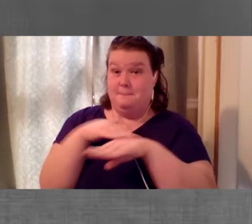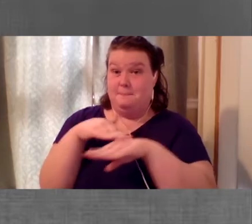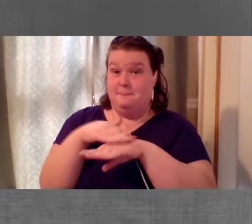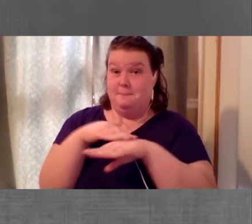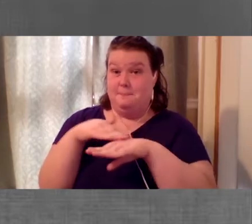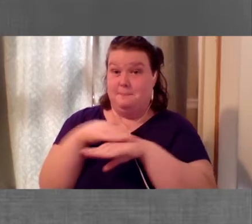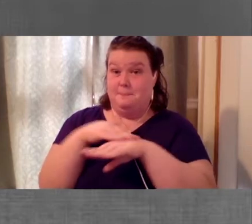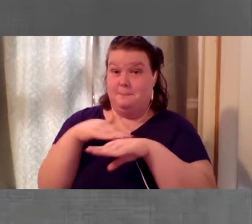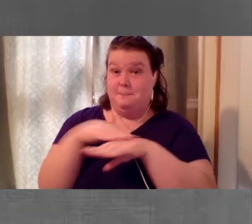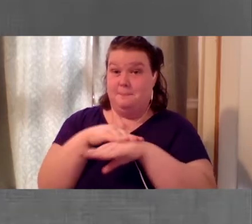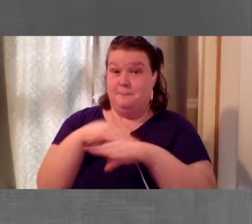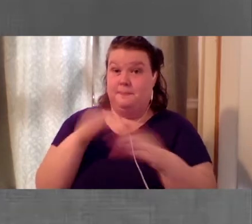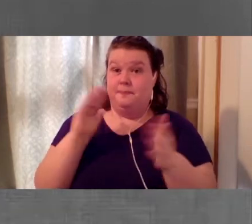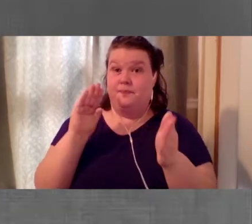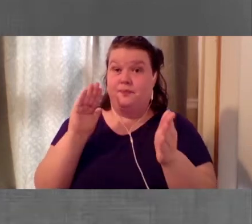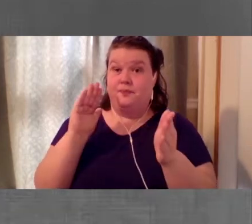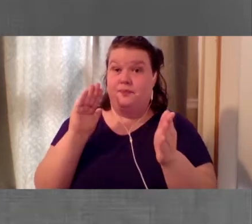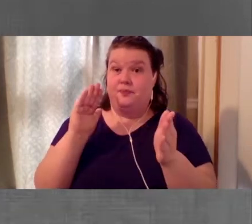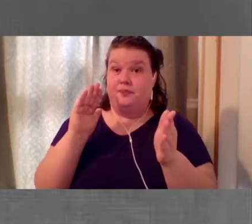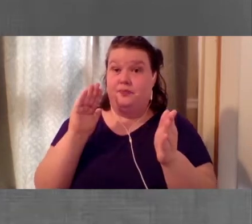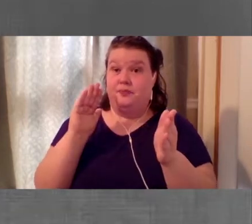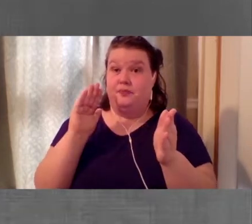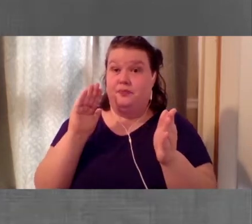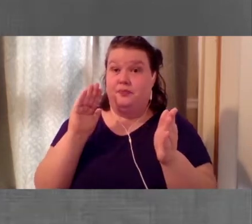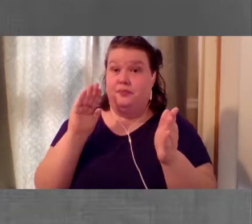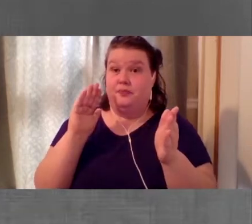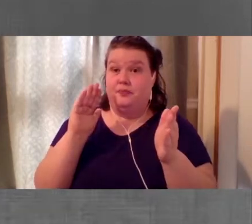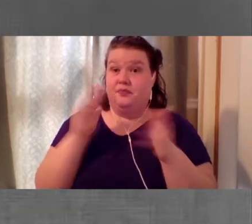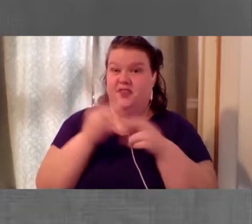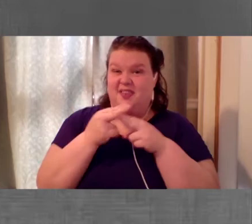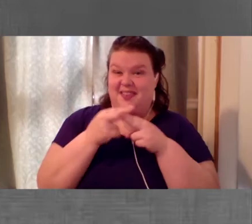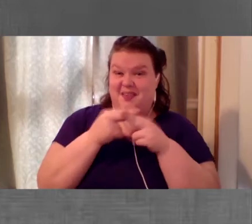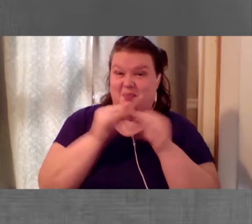trying to begin an effort to create some new facilities?